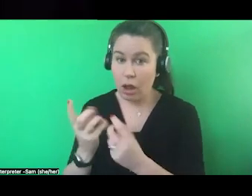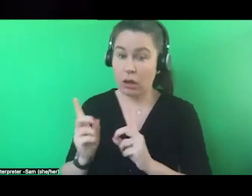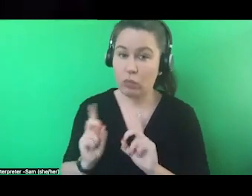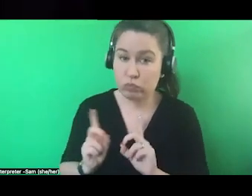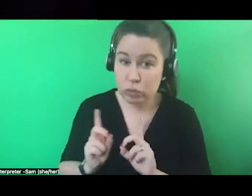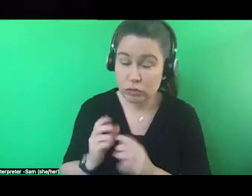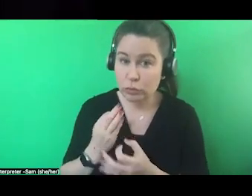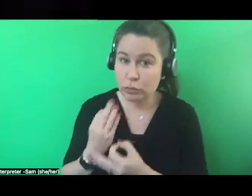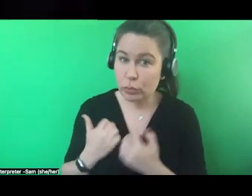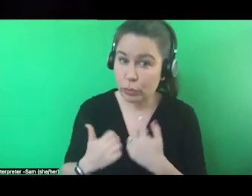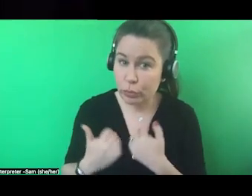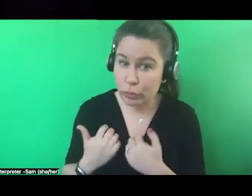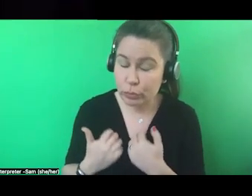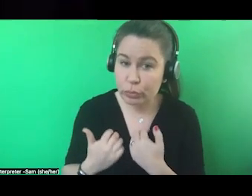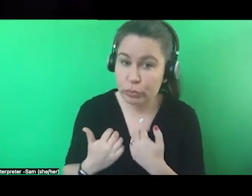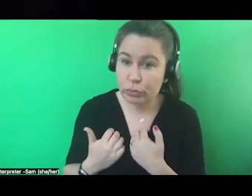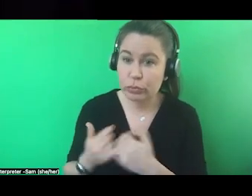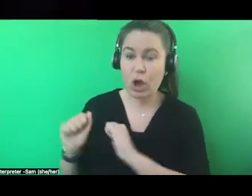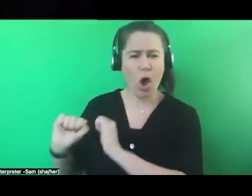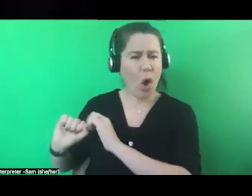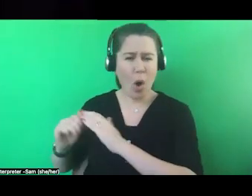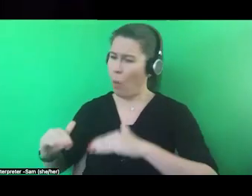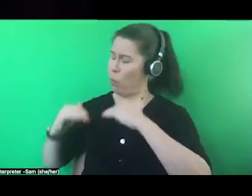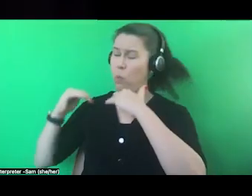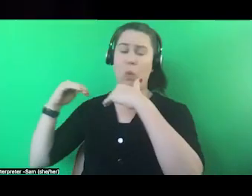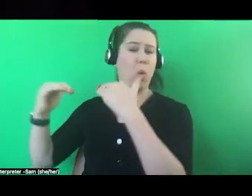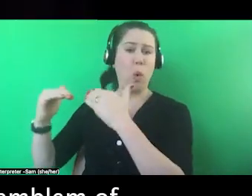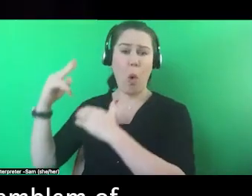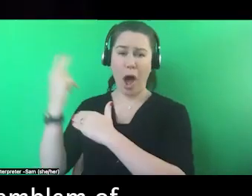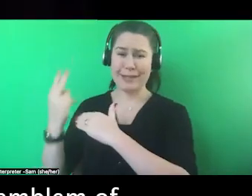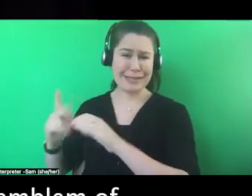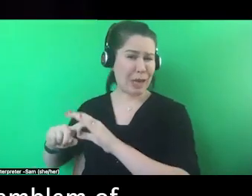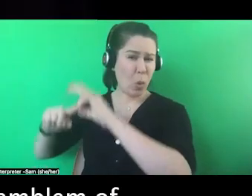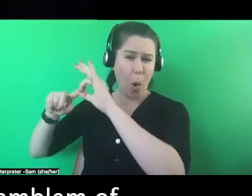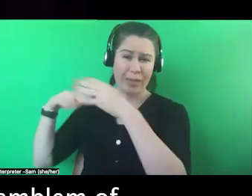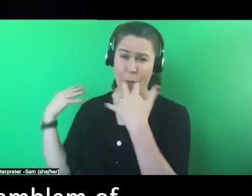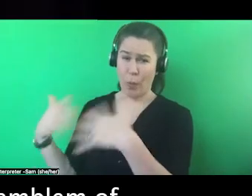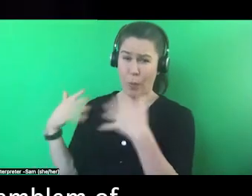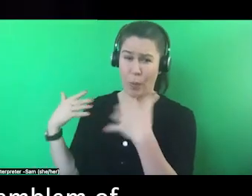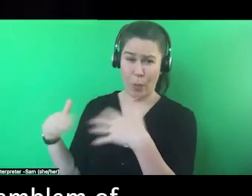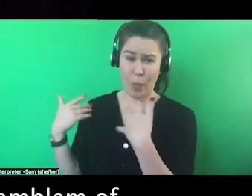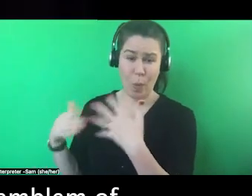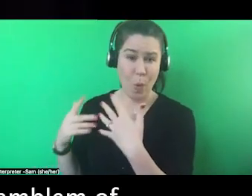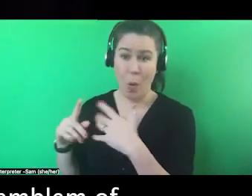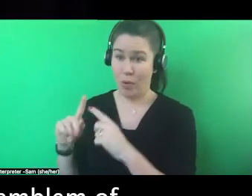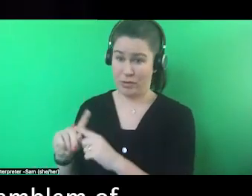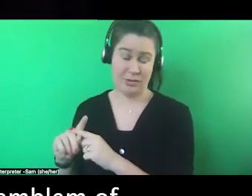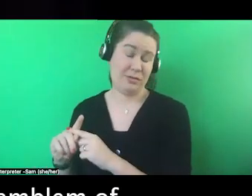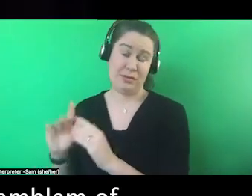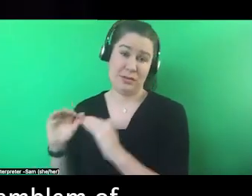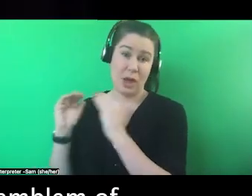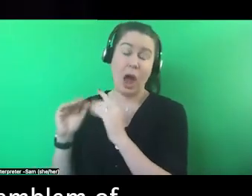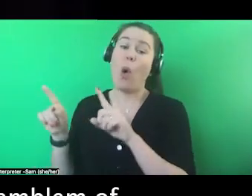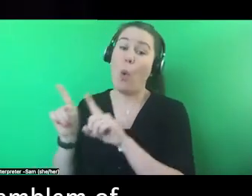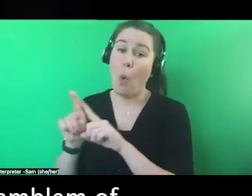the extreme artistic quality of her work, which is not a secondary thing, and also the